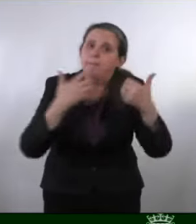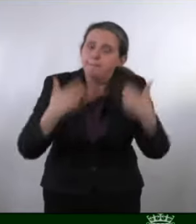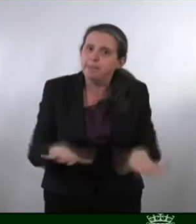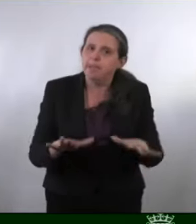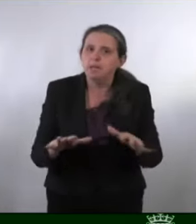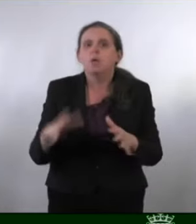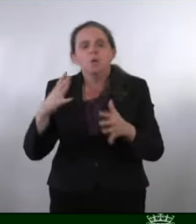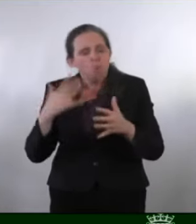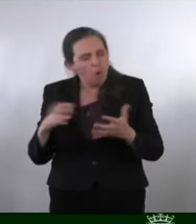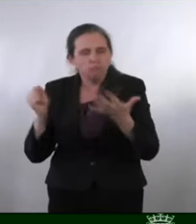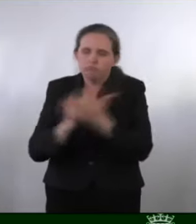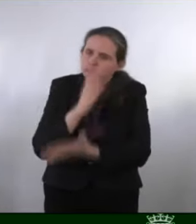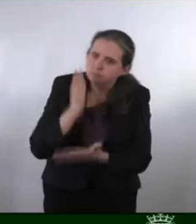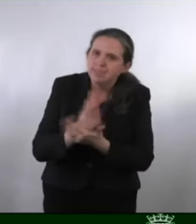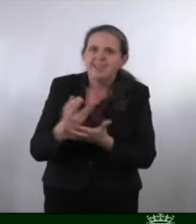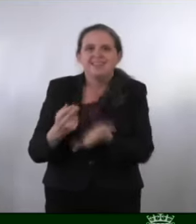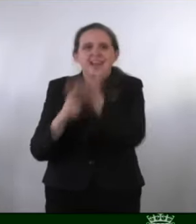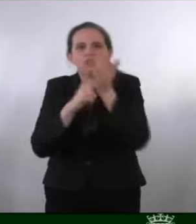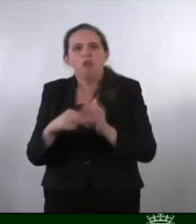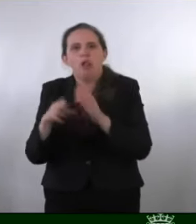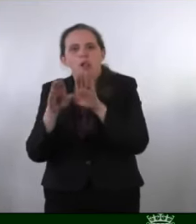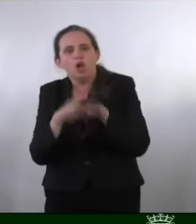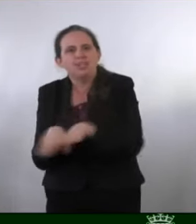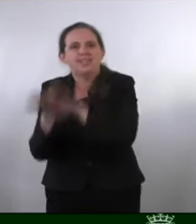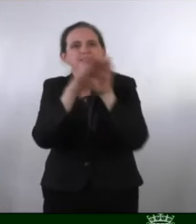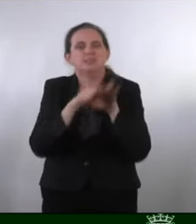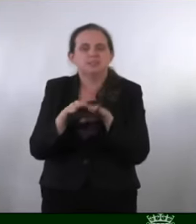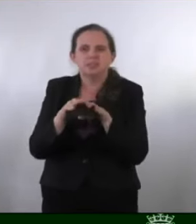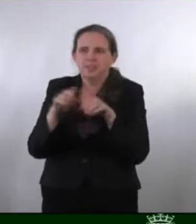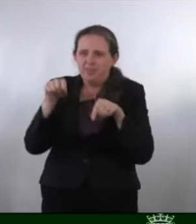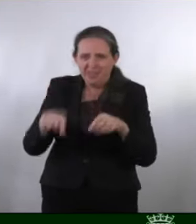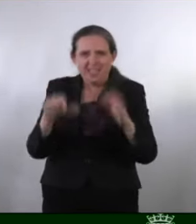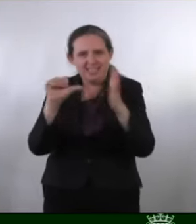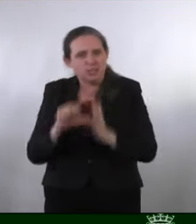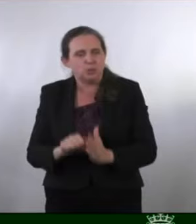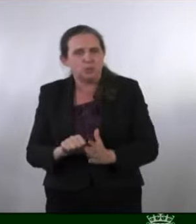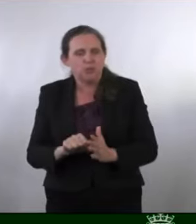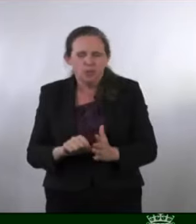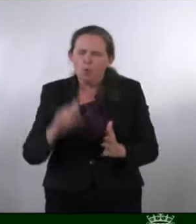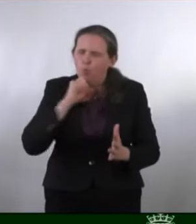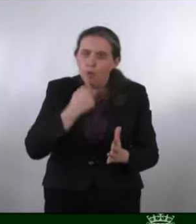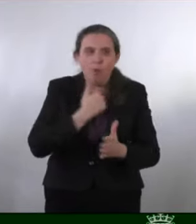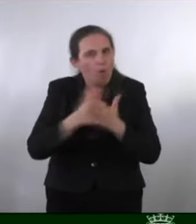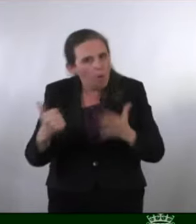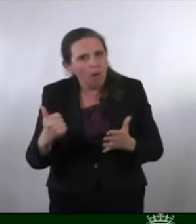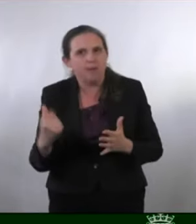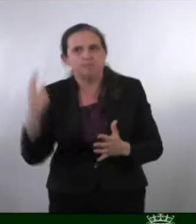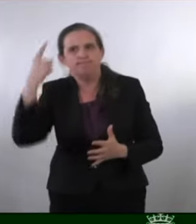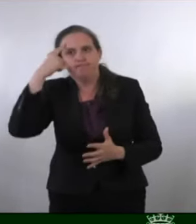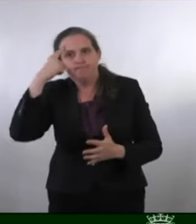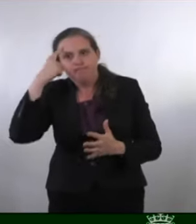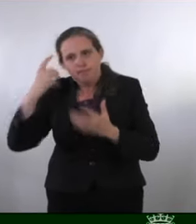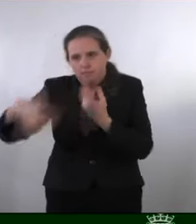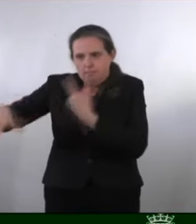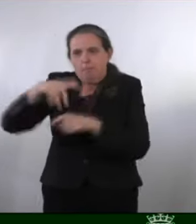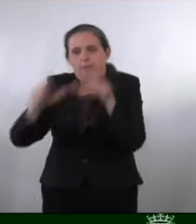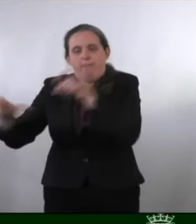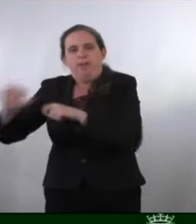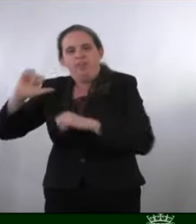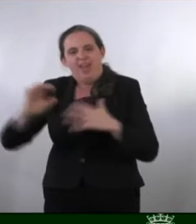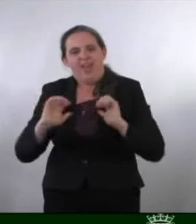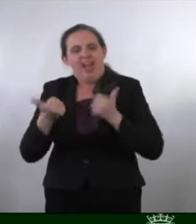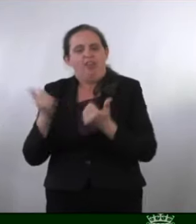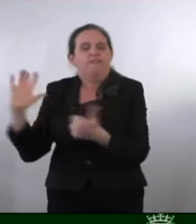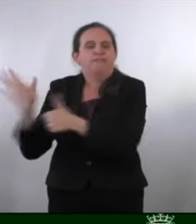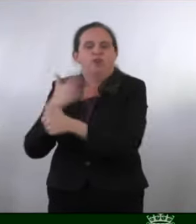national consensus on difficult issues like this, and because we'll always put public health first. Ideally, I would like to